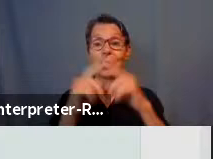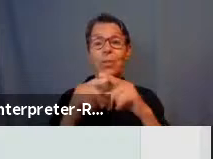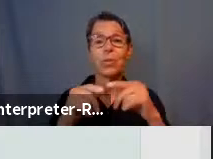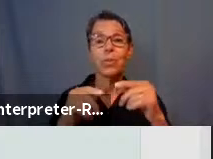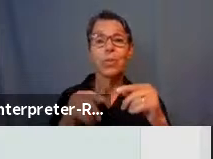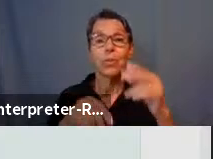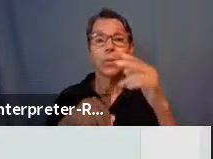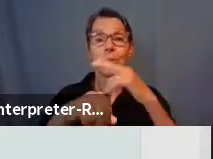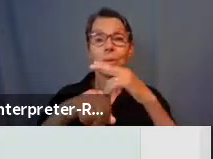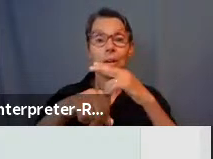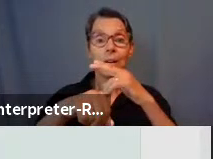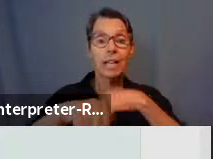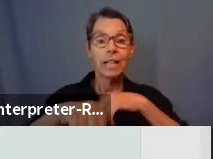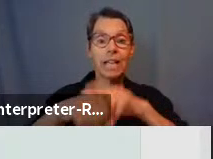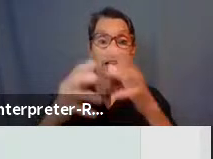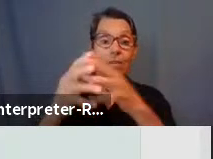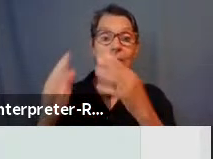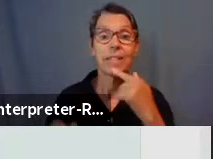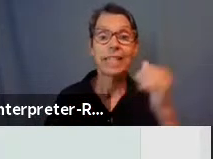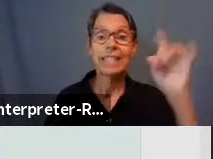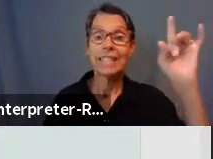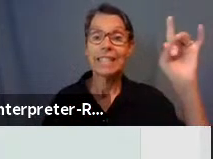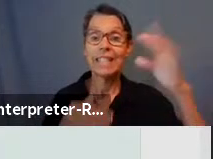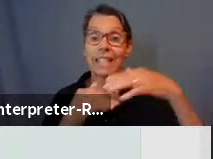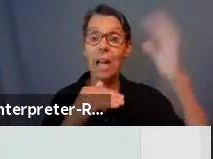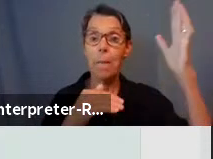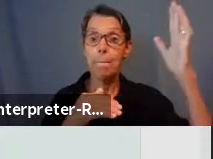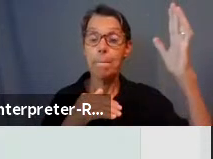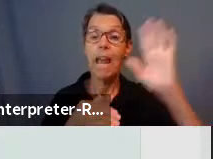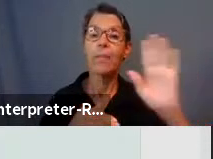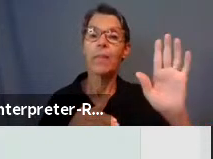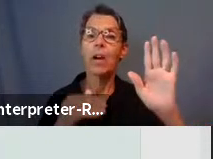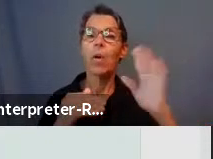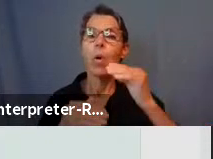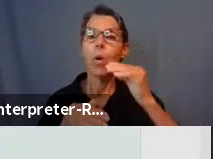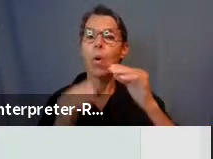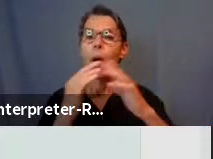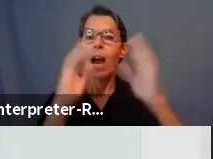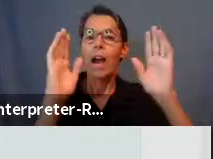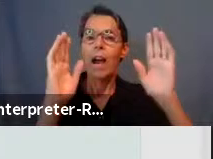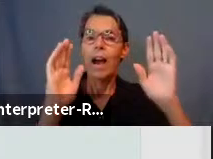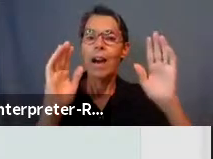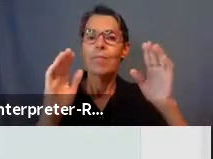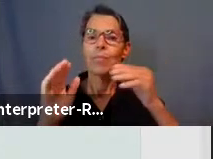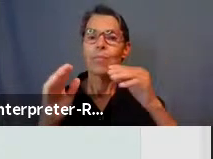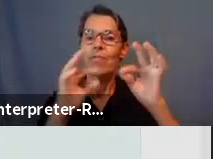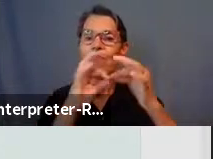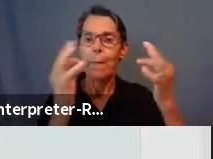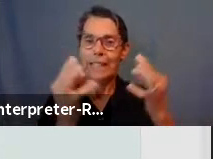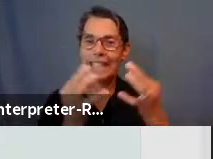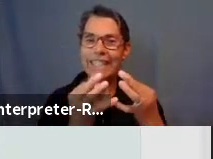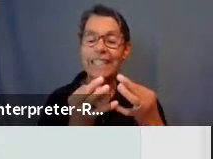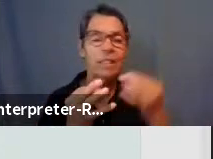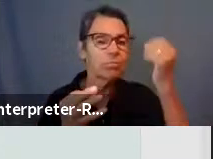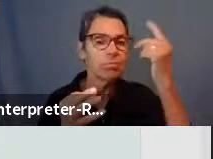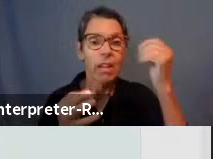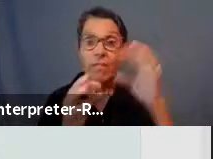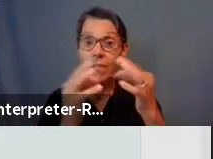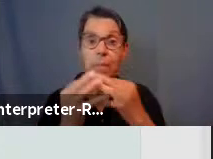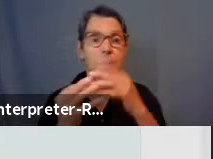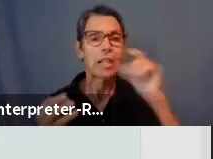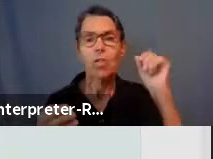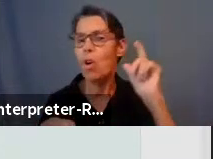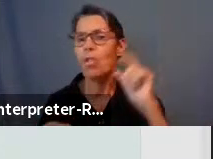and their household members. Their household members didn't have to be Native American. Somebody presenting that day had to be. And we